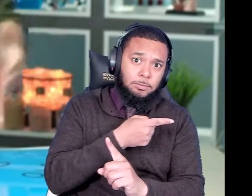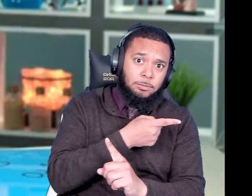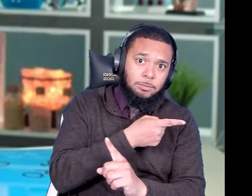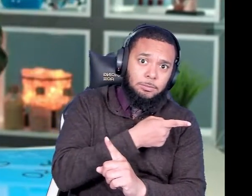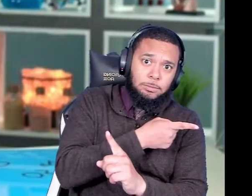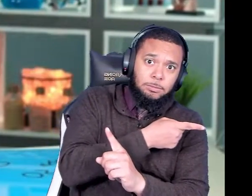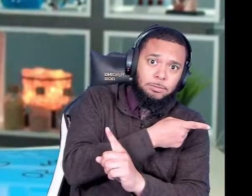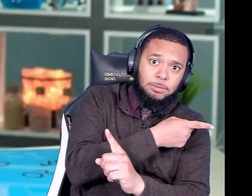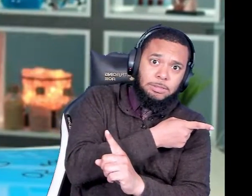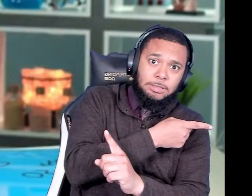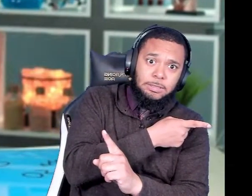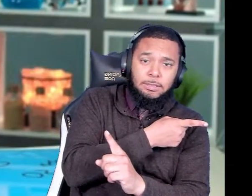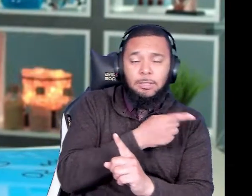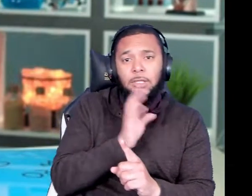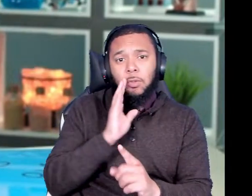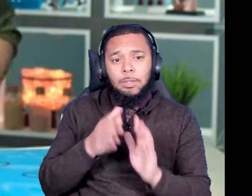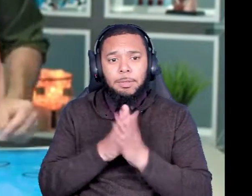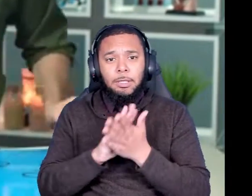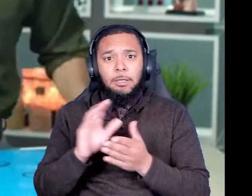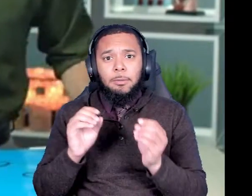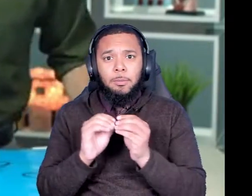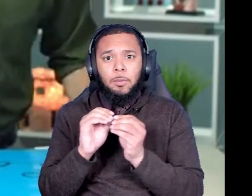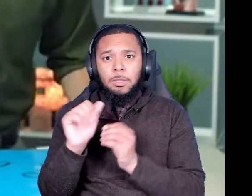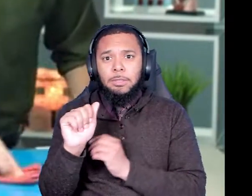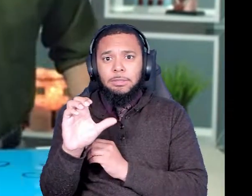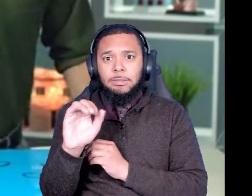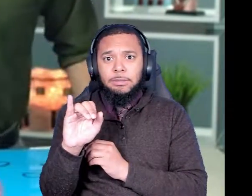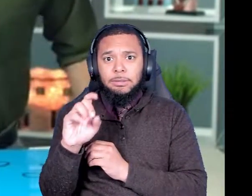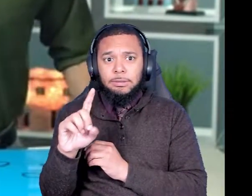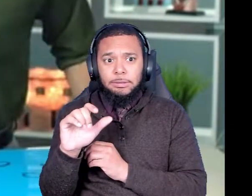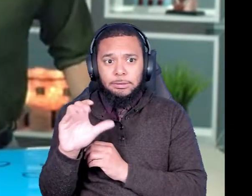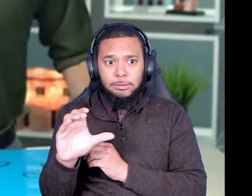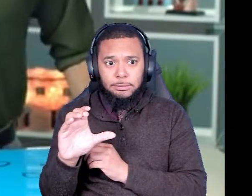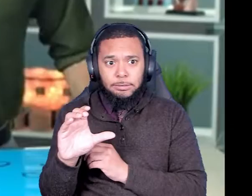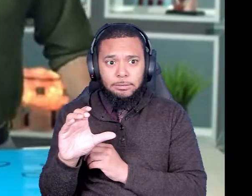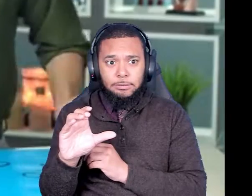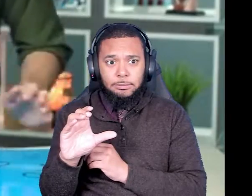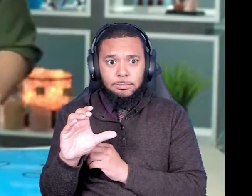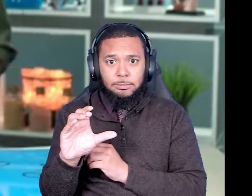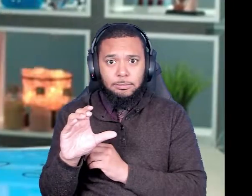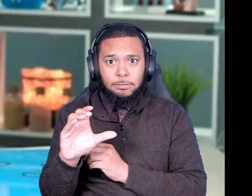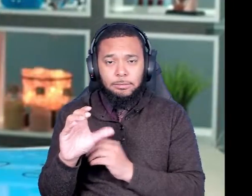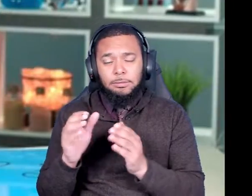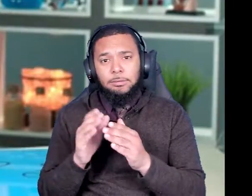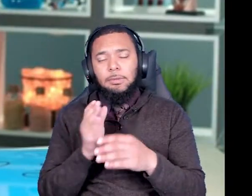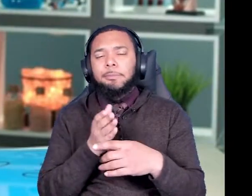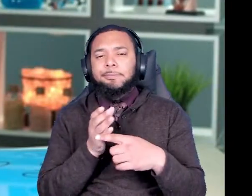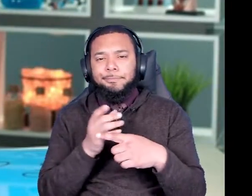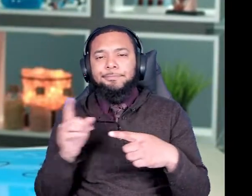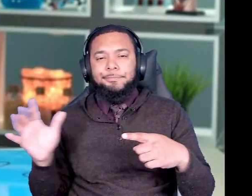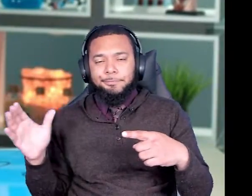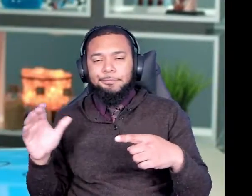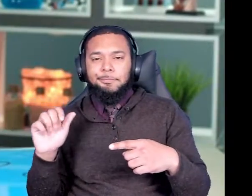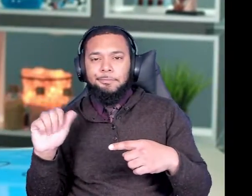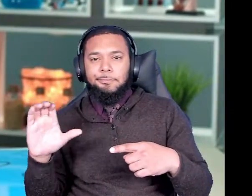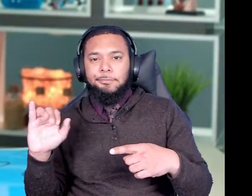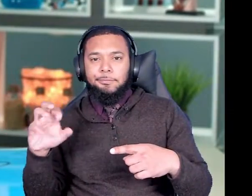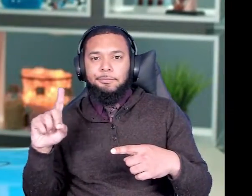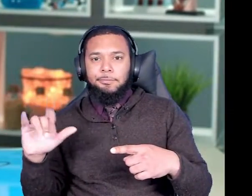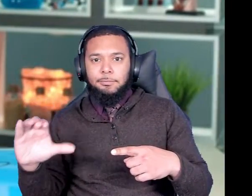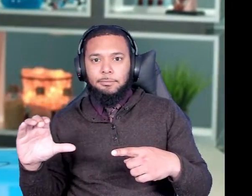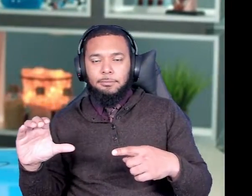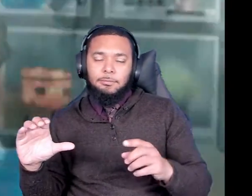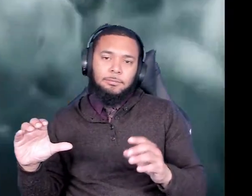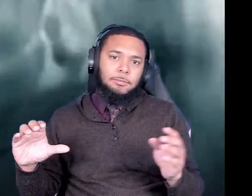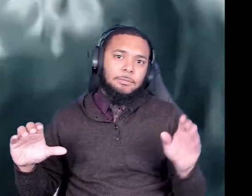more acidic you're going to be. If you're getting down to the area towards 1, or if you're getting closer up there